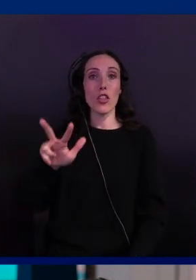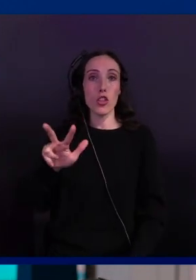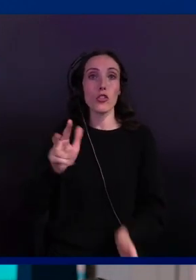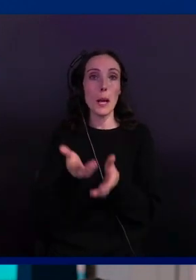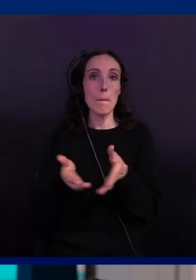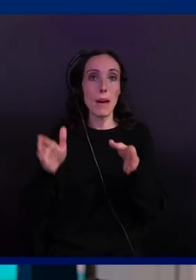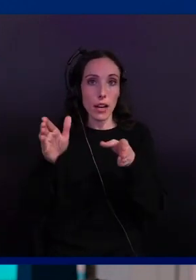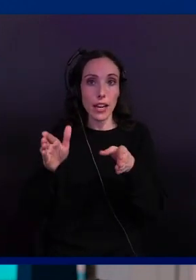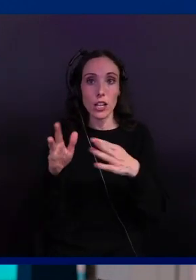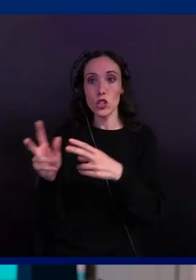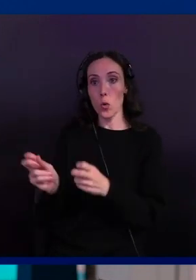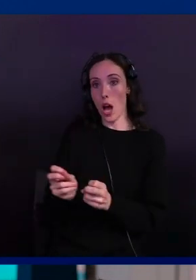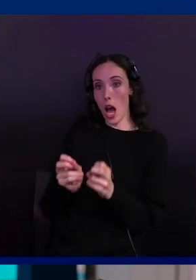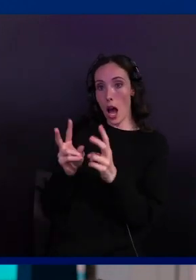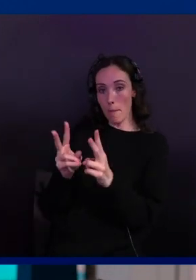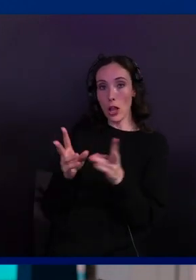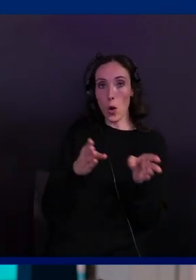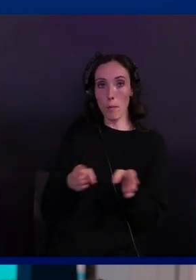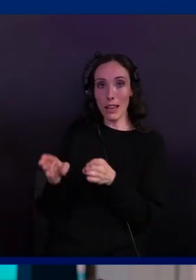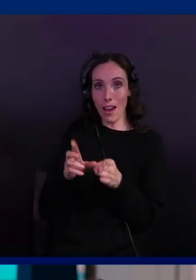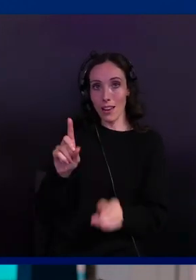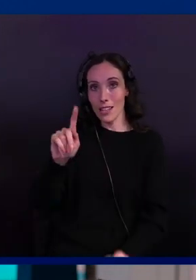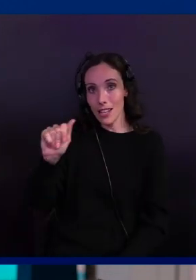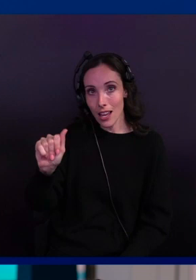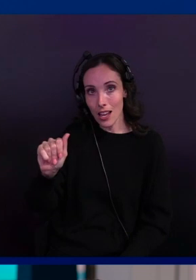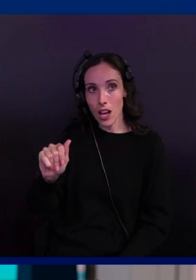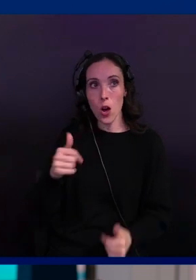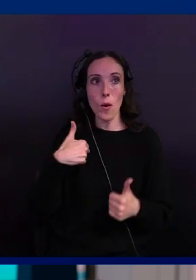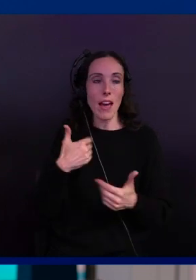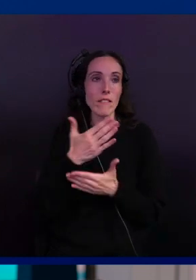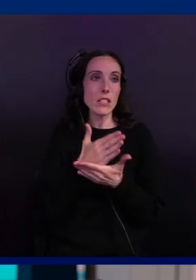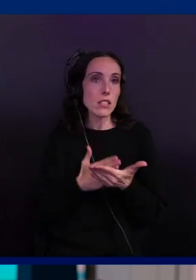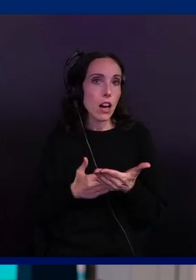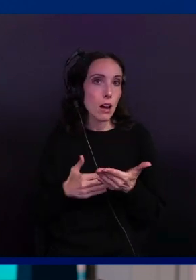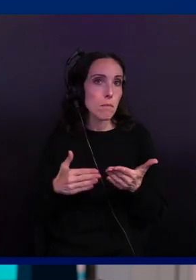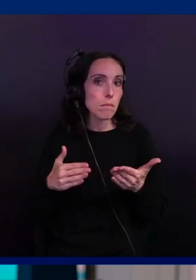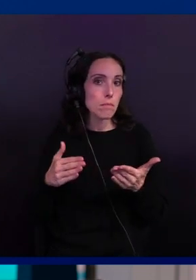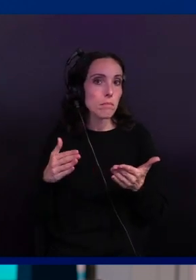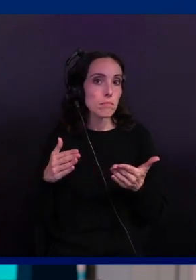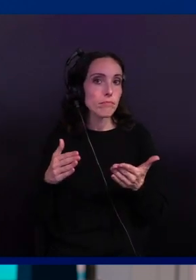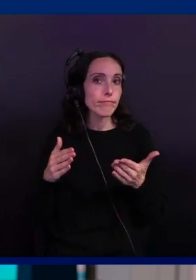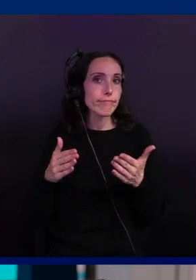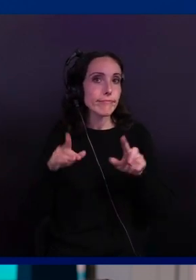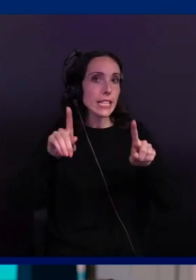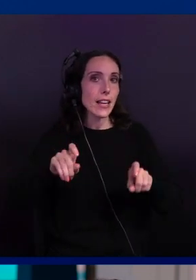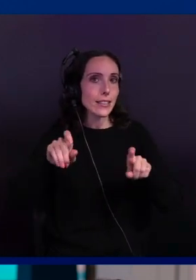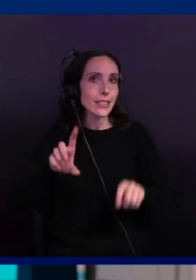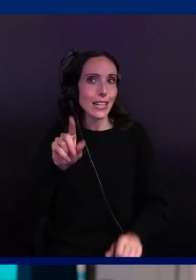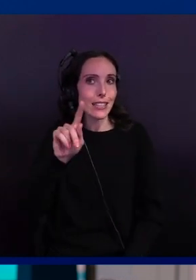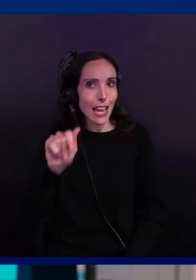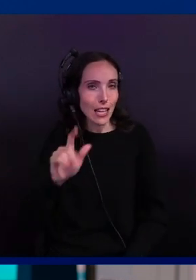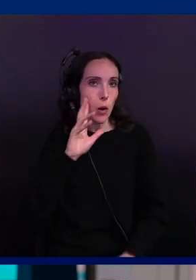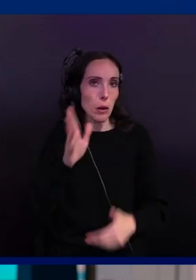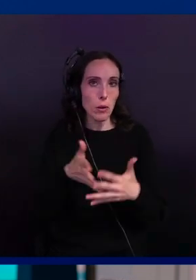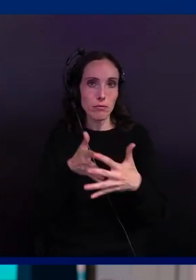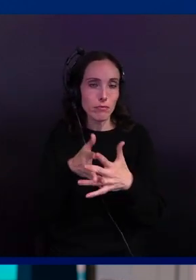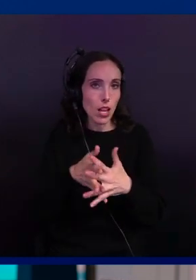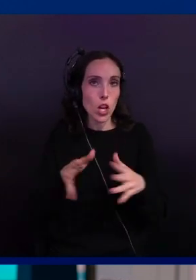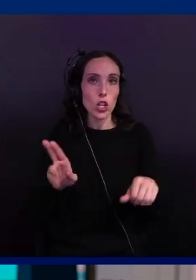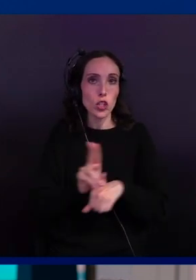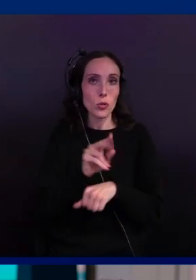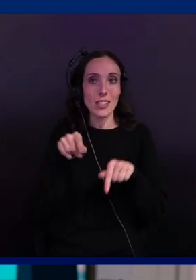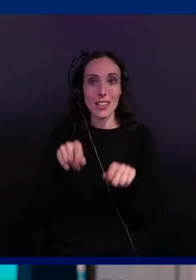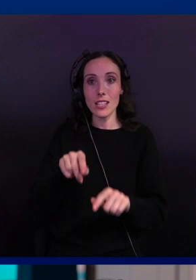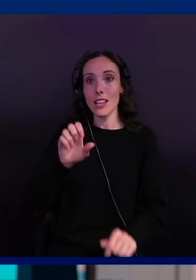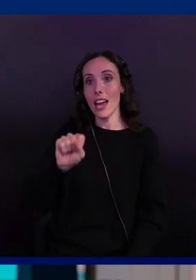to upload the training data. We have some synthetic data. That is where we are going to use it here. We are just creating a S3 bucket